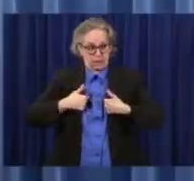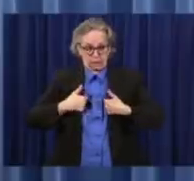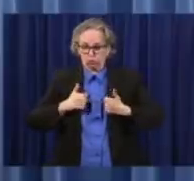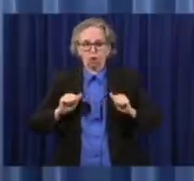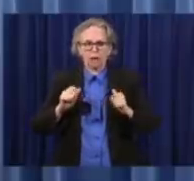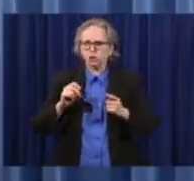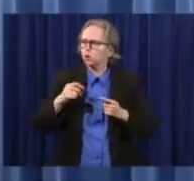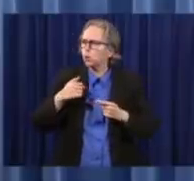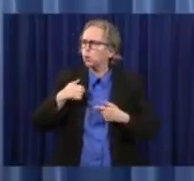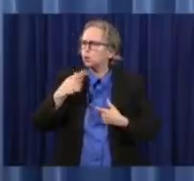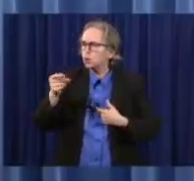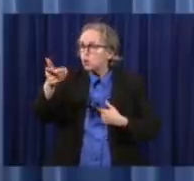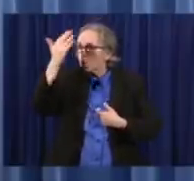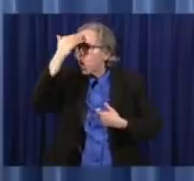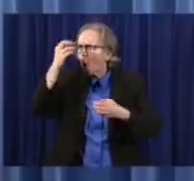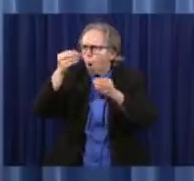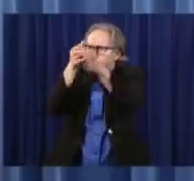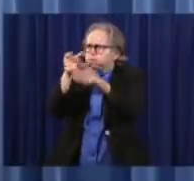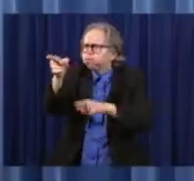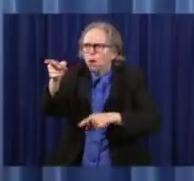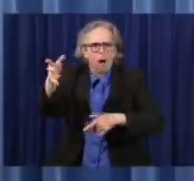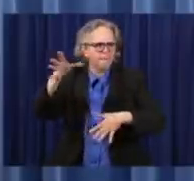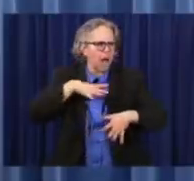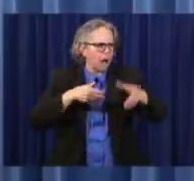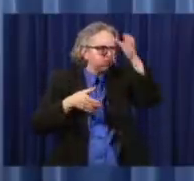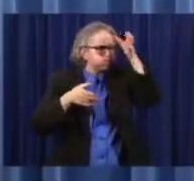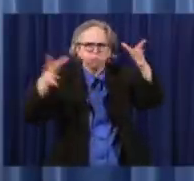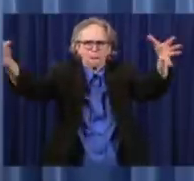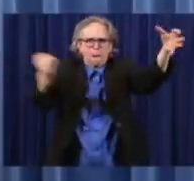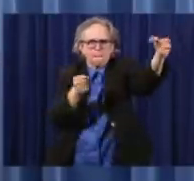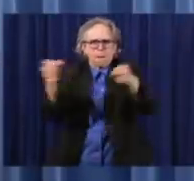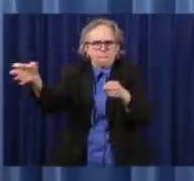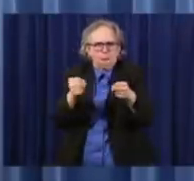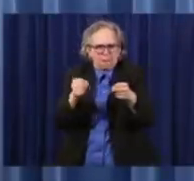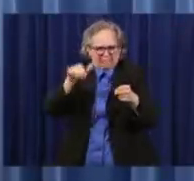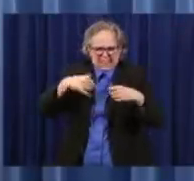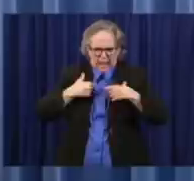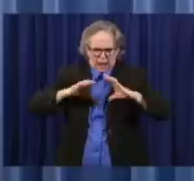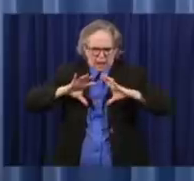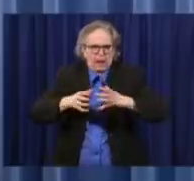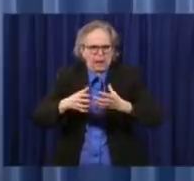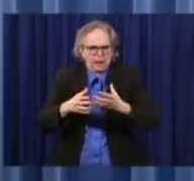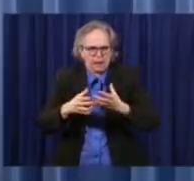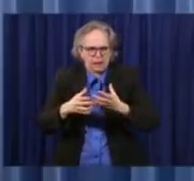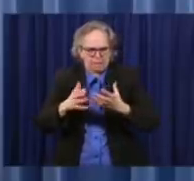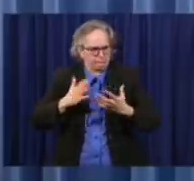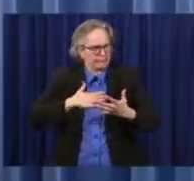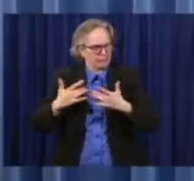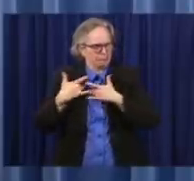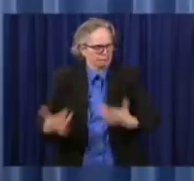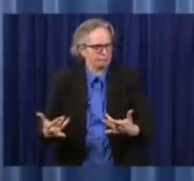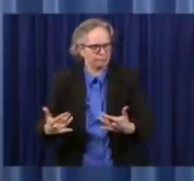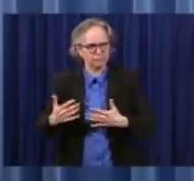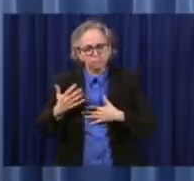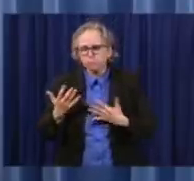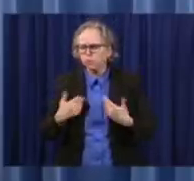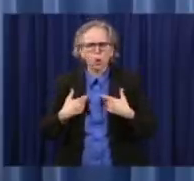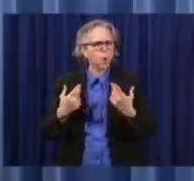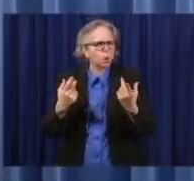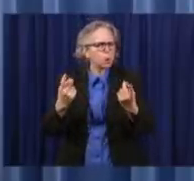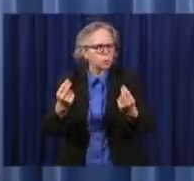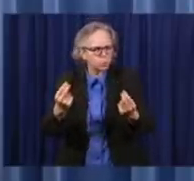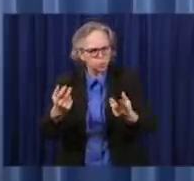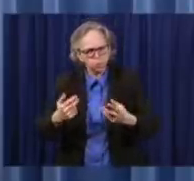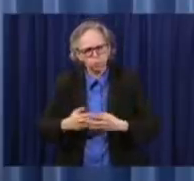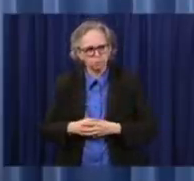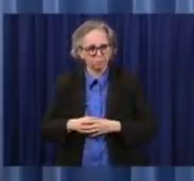have done, and we'll go through each one of these things that we're going to be opening up, but in each case, we